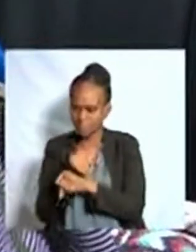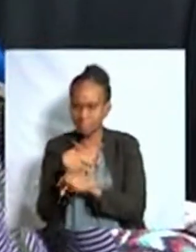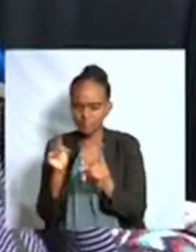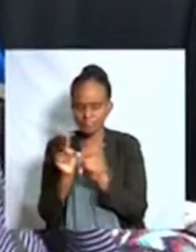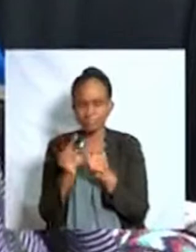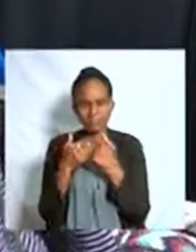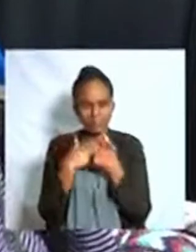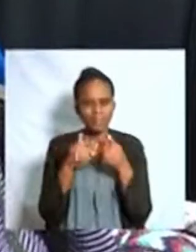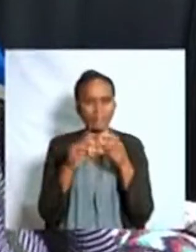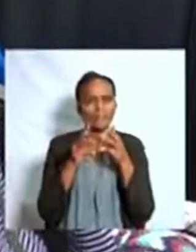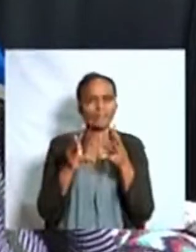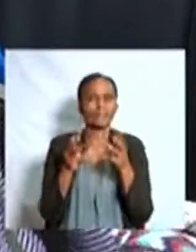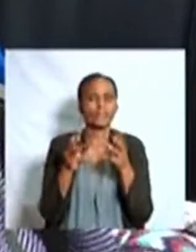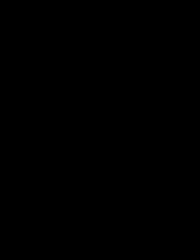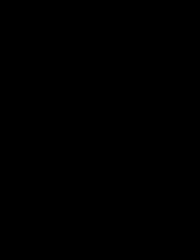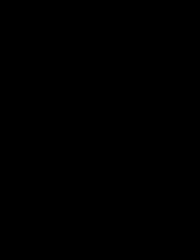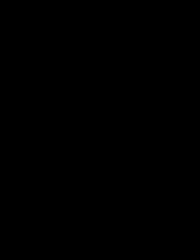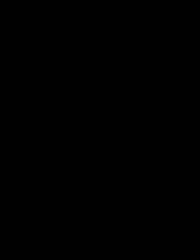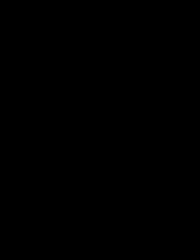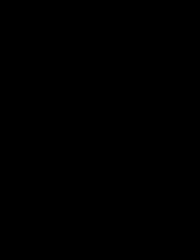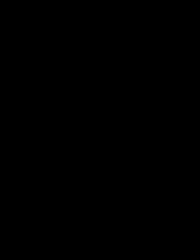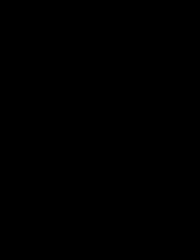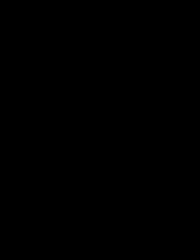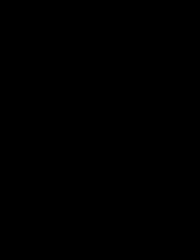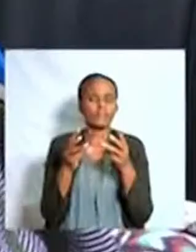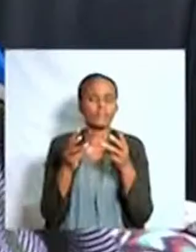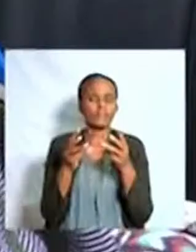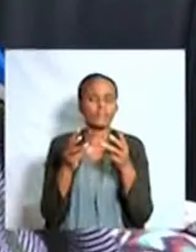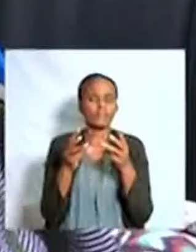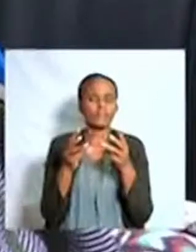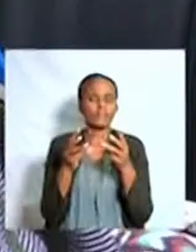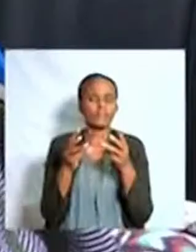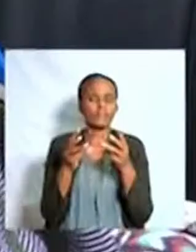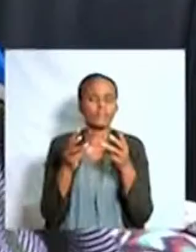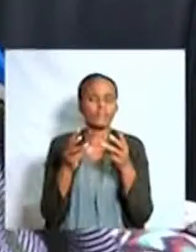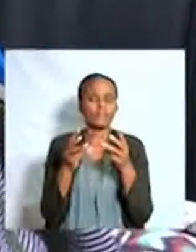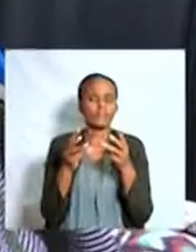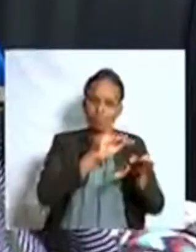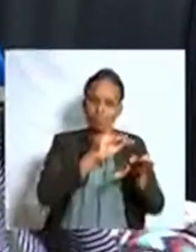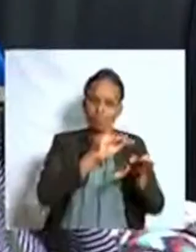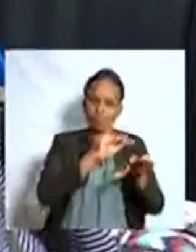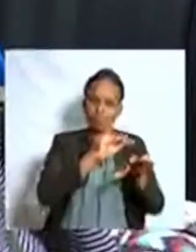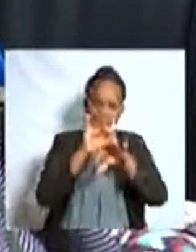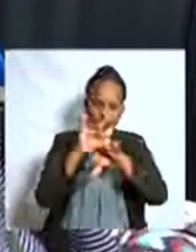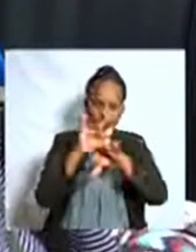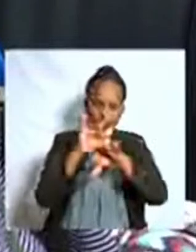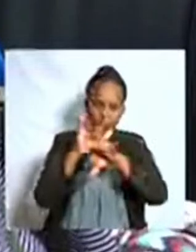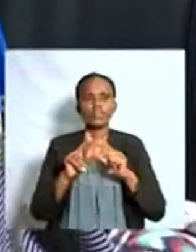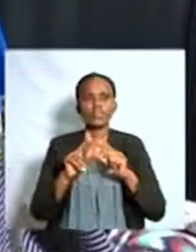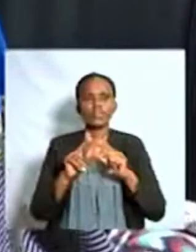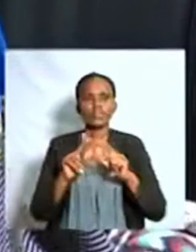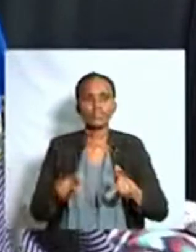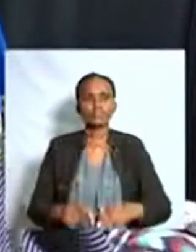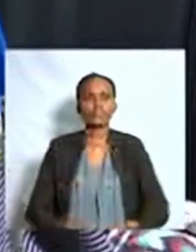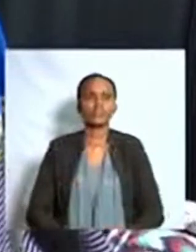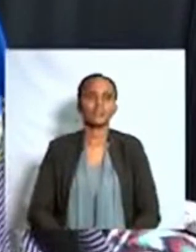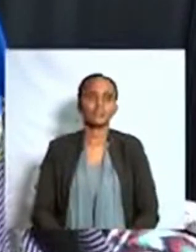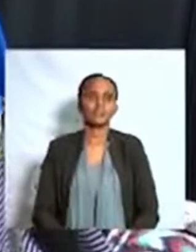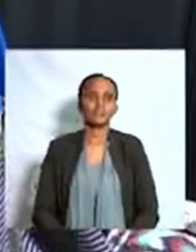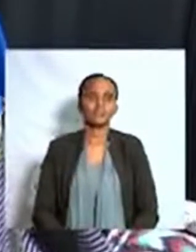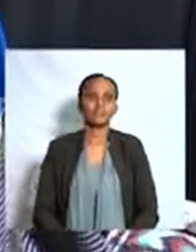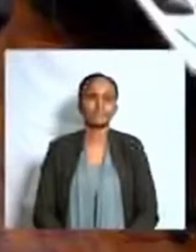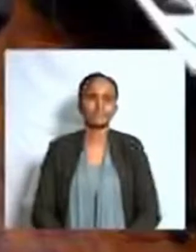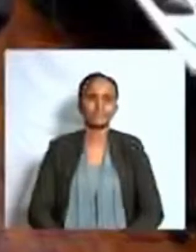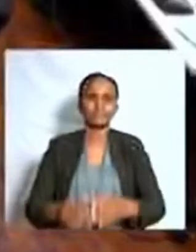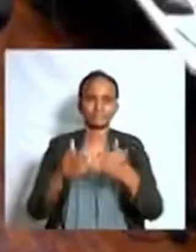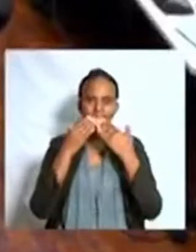up with a method of having some instead of touching what? Chair. Thank you. Quite a